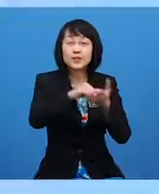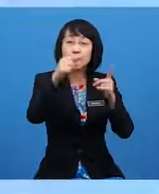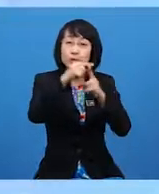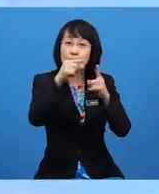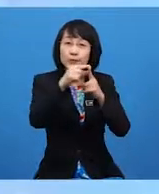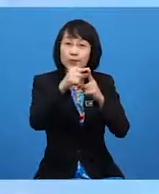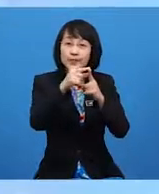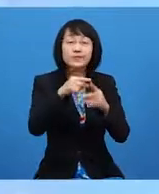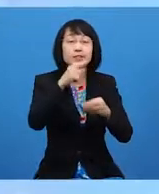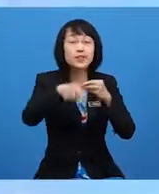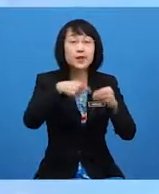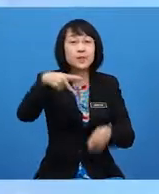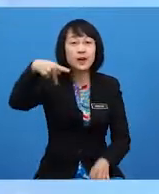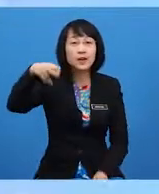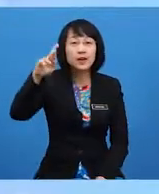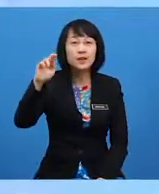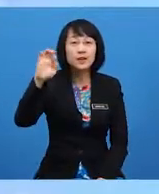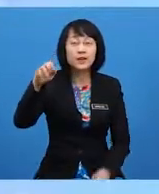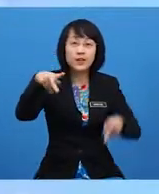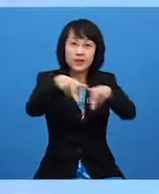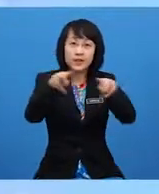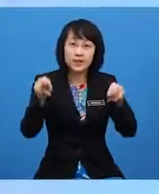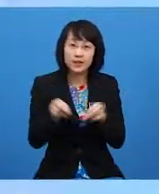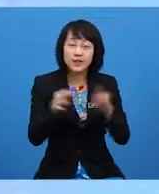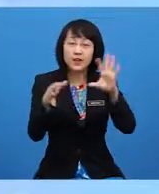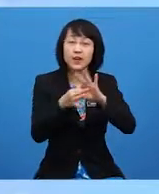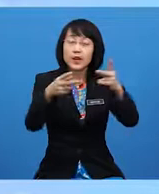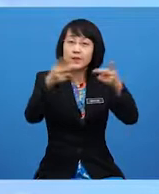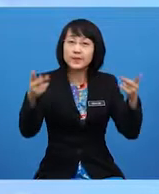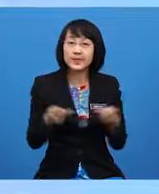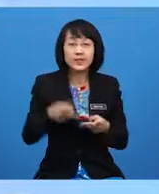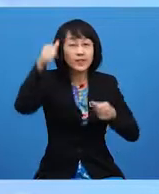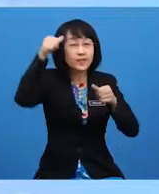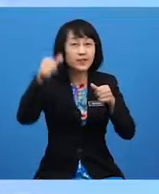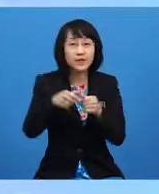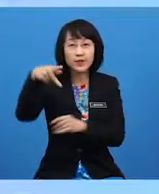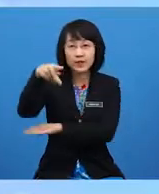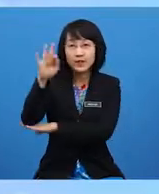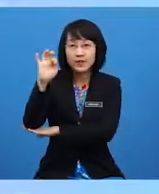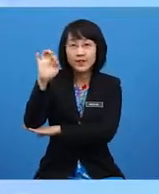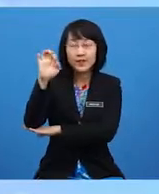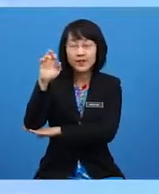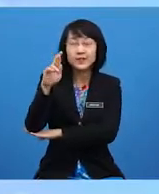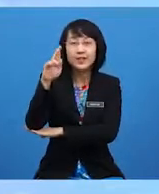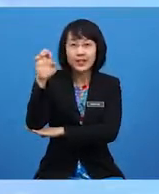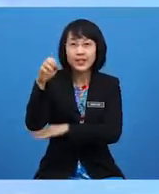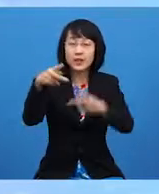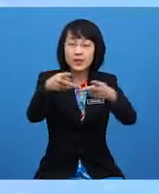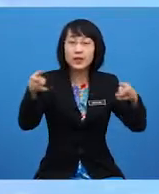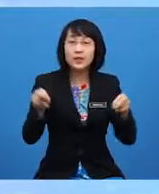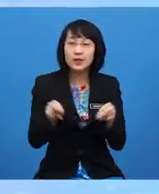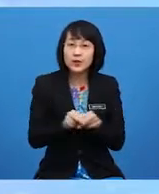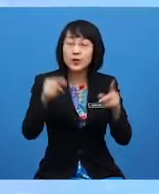remember, prepositions are words that we use to show where something or someone is located.